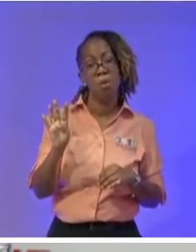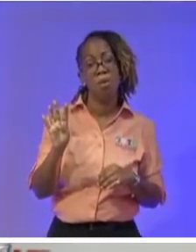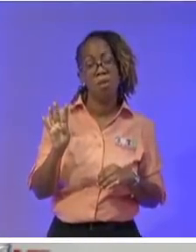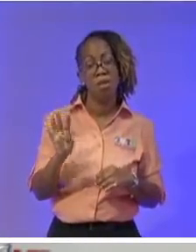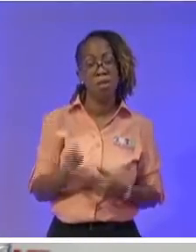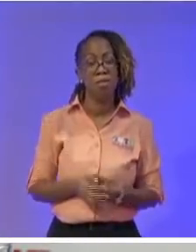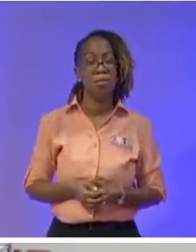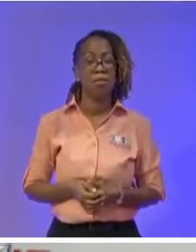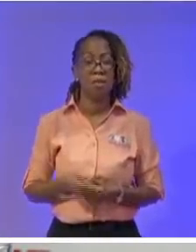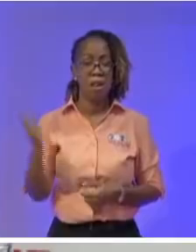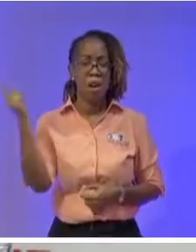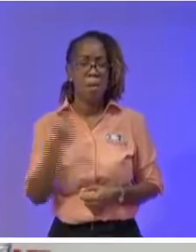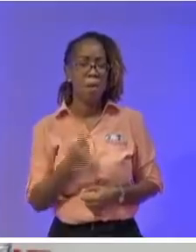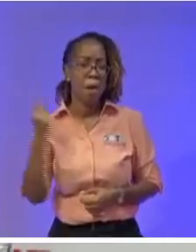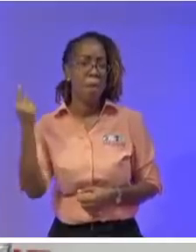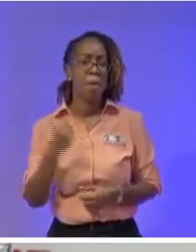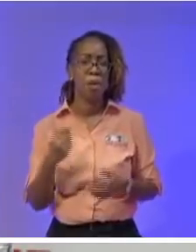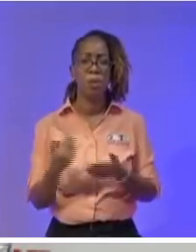never told.